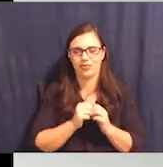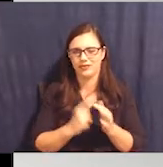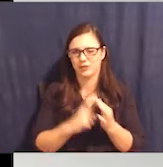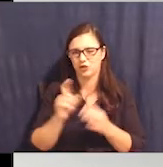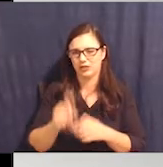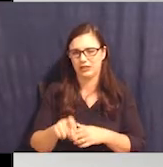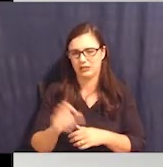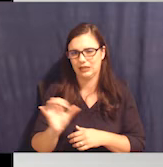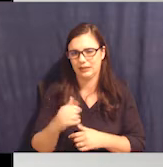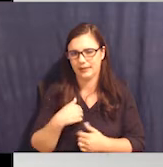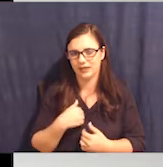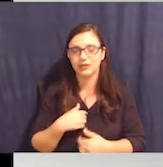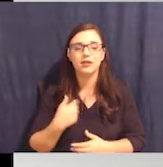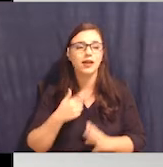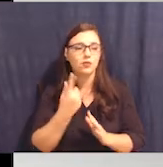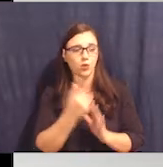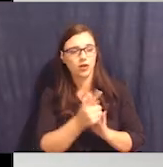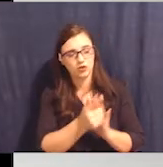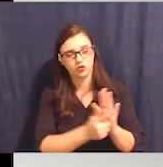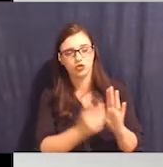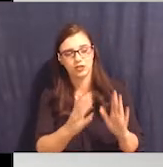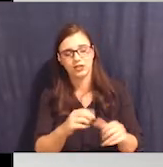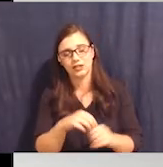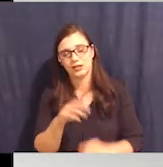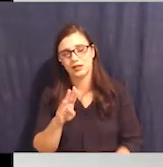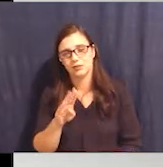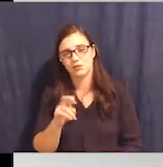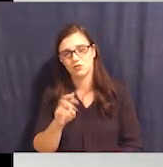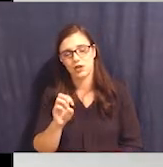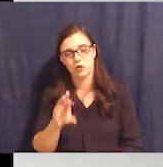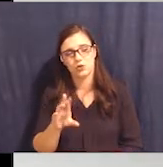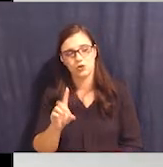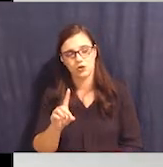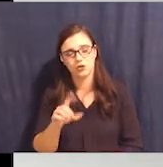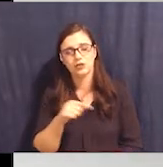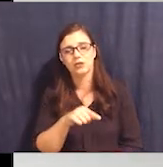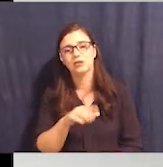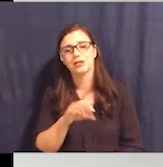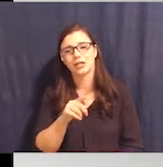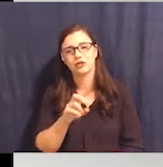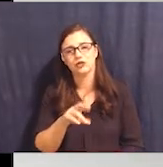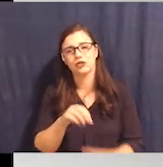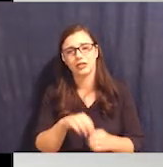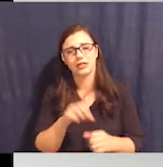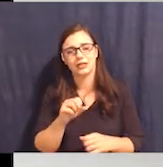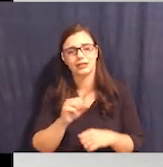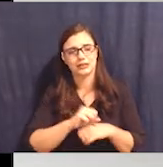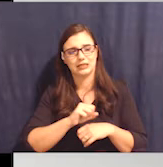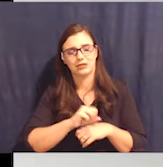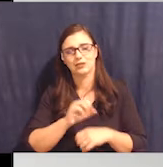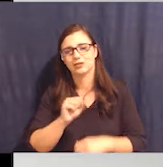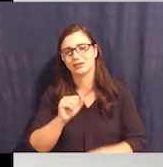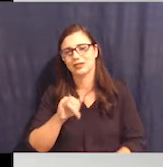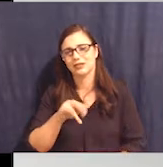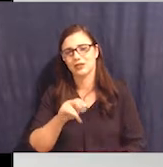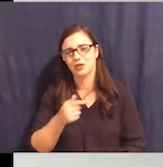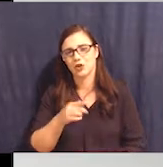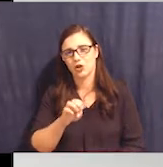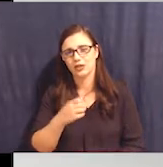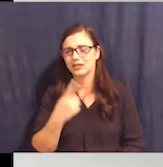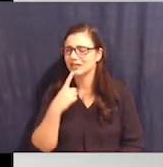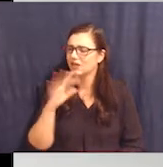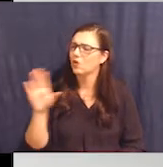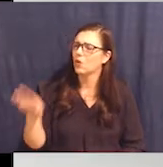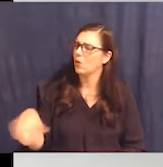am. We have an attorney in Broward who is a cantor in a synagogue. And when we first met him, he